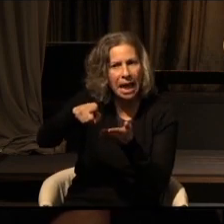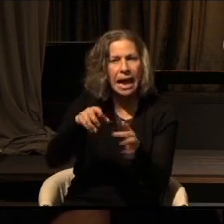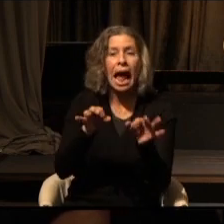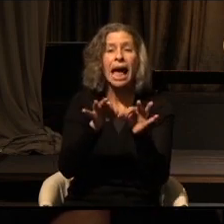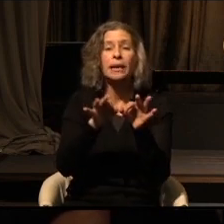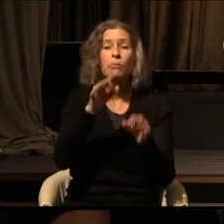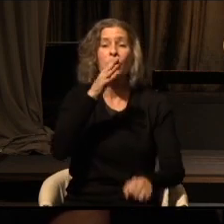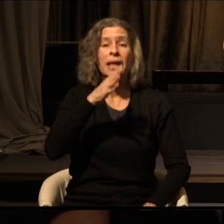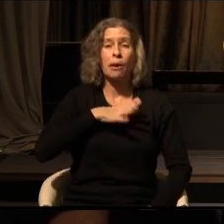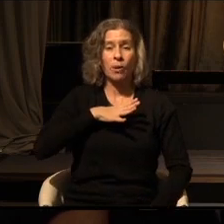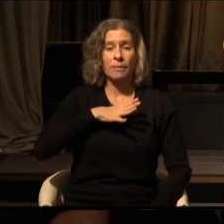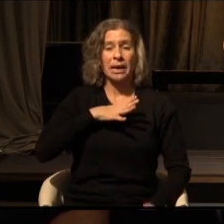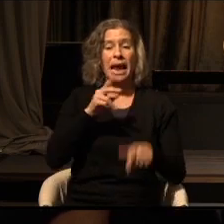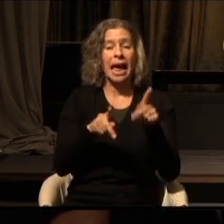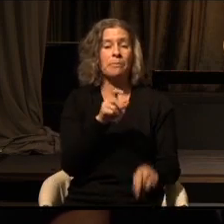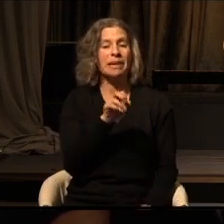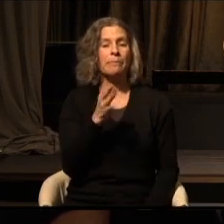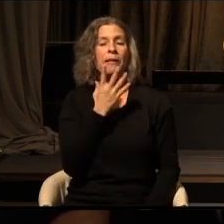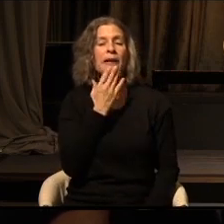equitably.